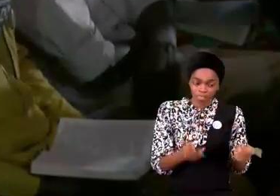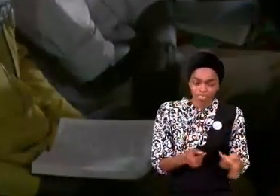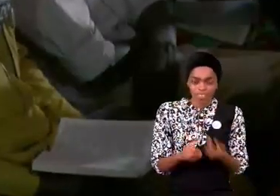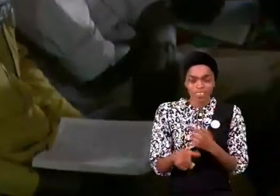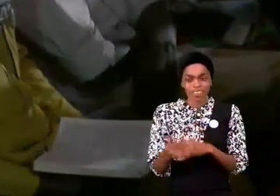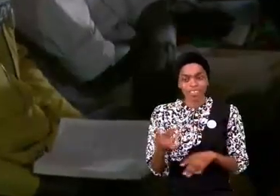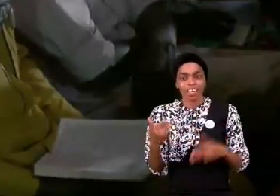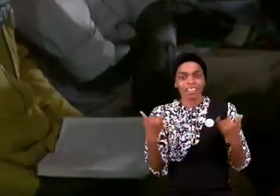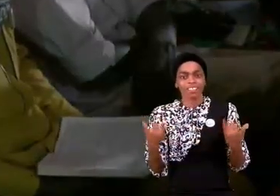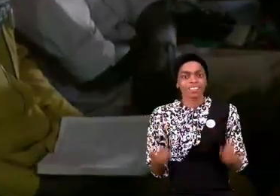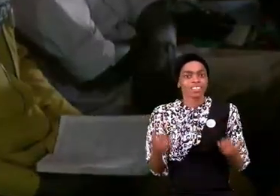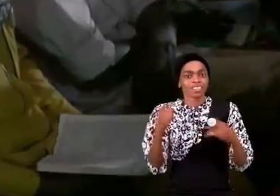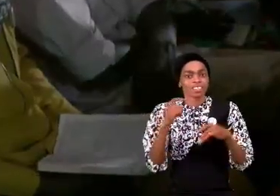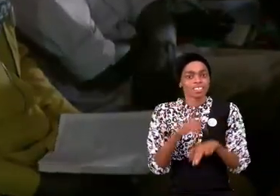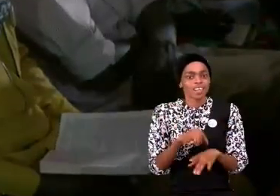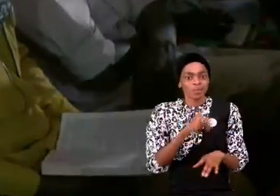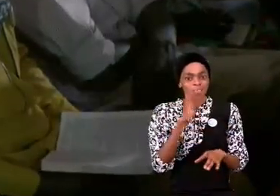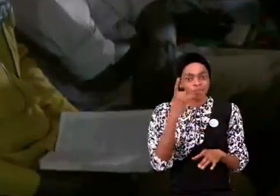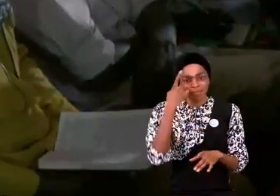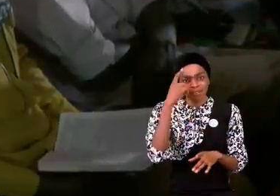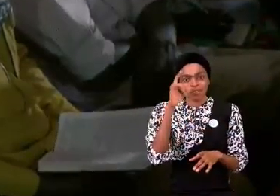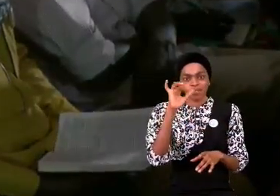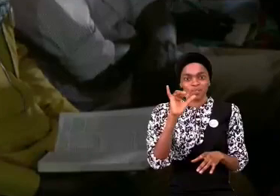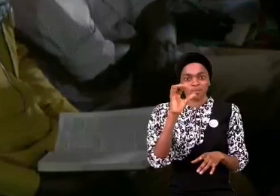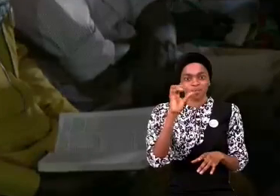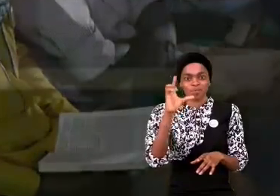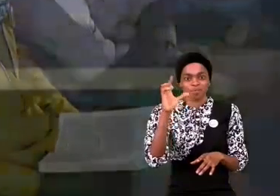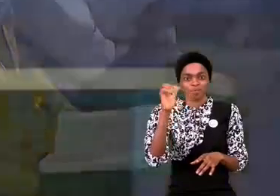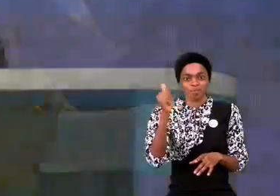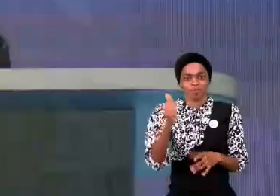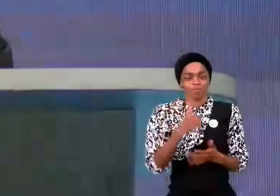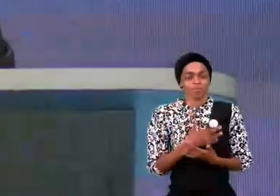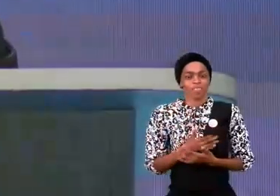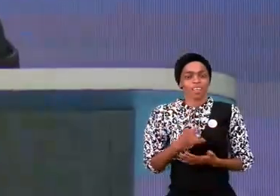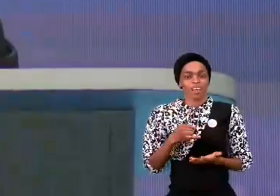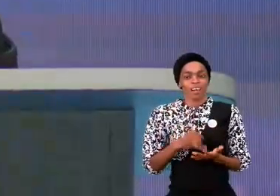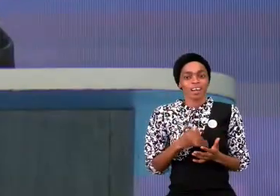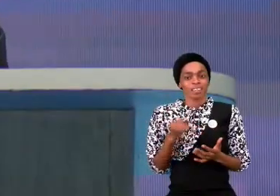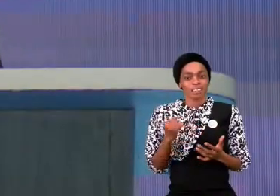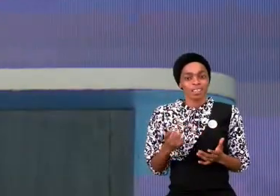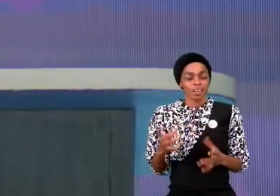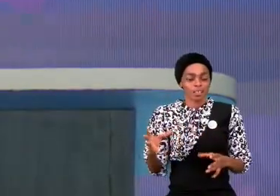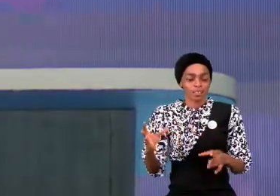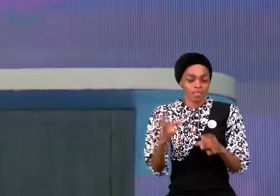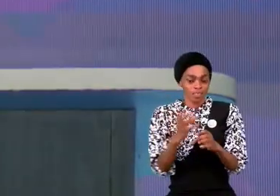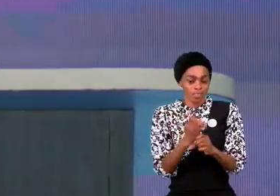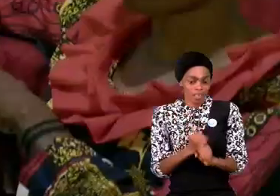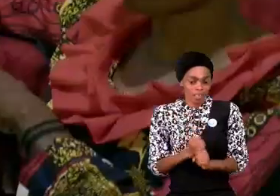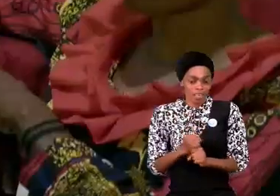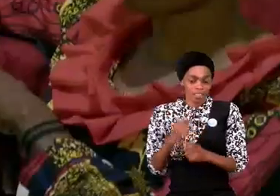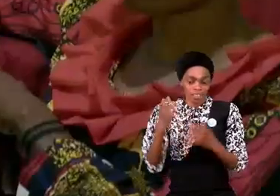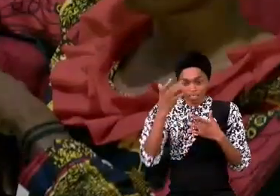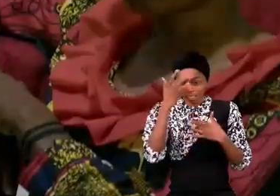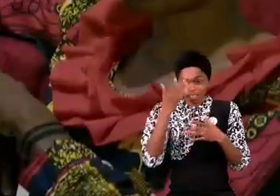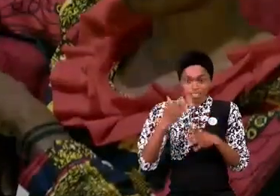And he carried the sicknesses in other places. Now Yola is going to carry our sicknesses away.